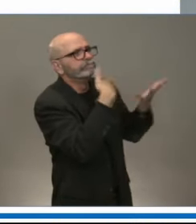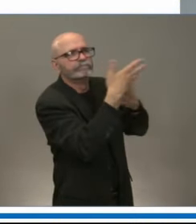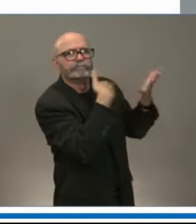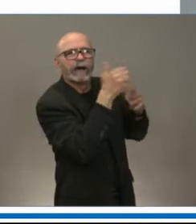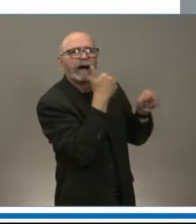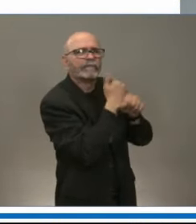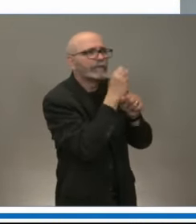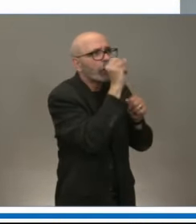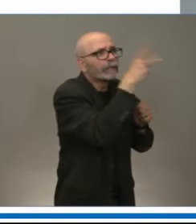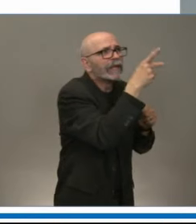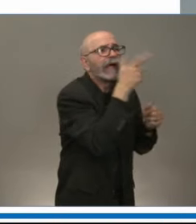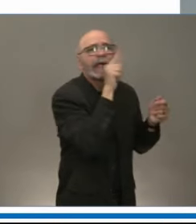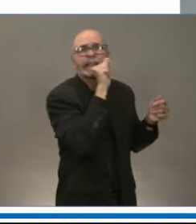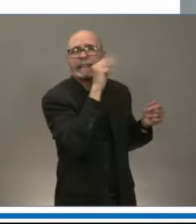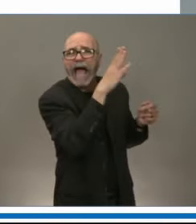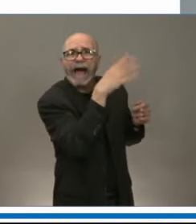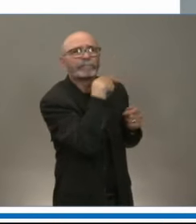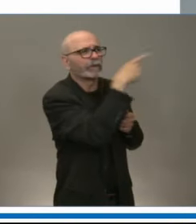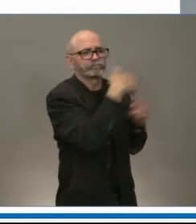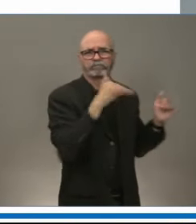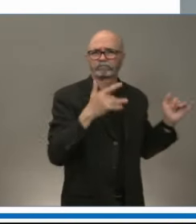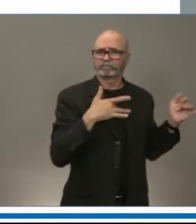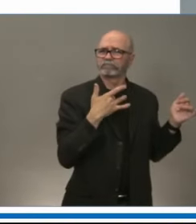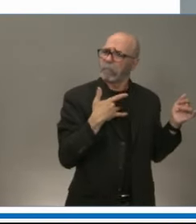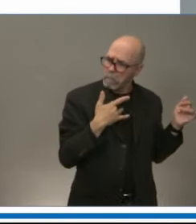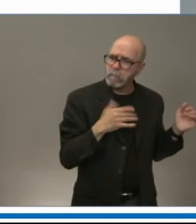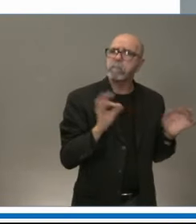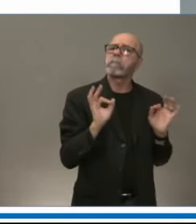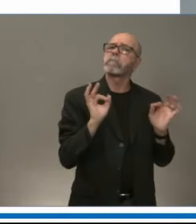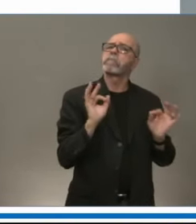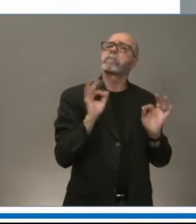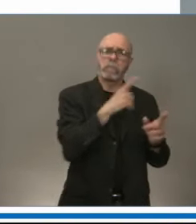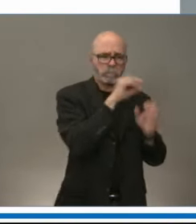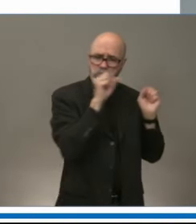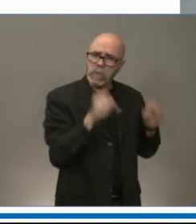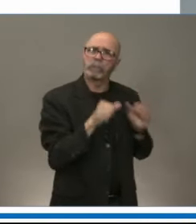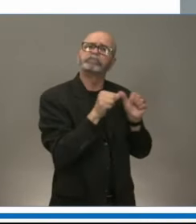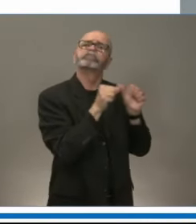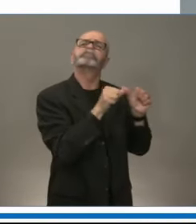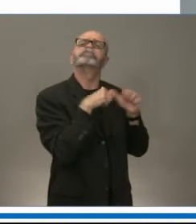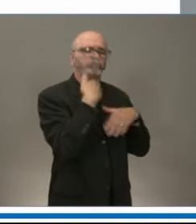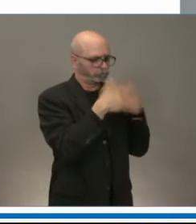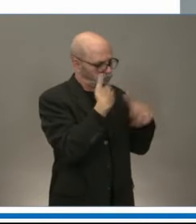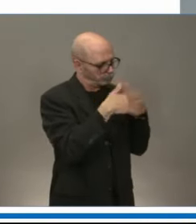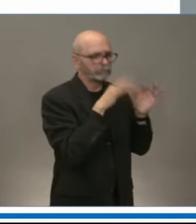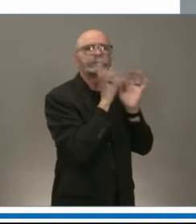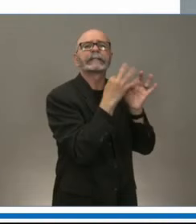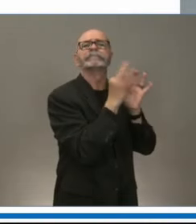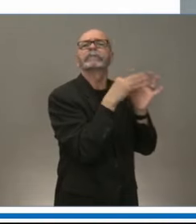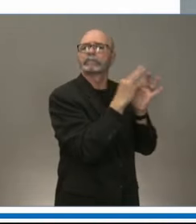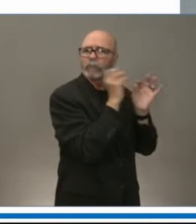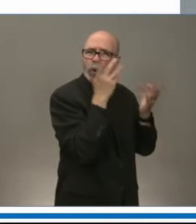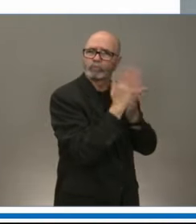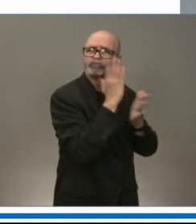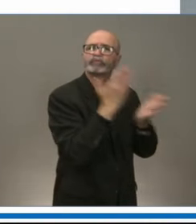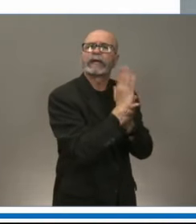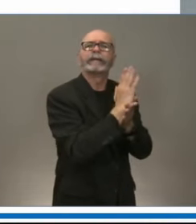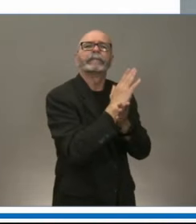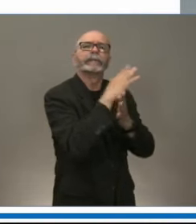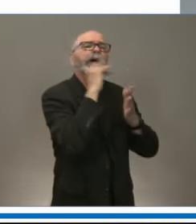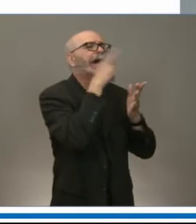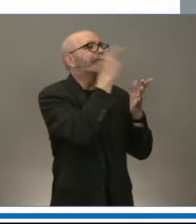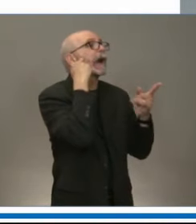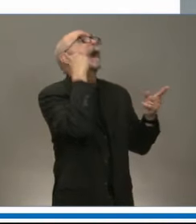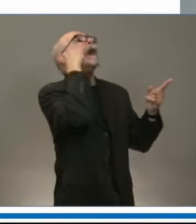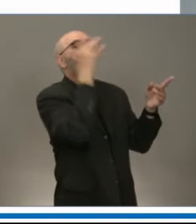He's very comfortable that we can continue to expand our testing, and they continue to look for creative ways to make sure we